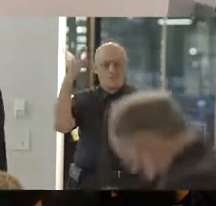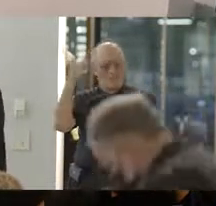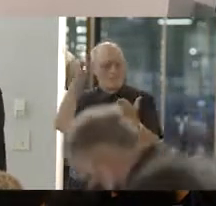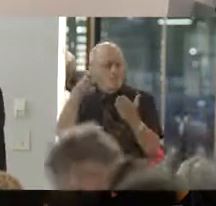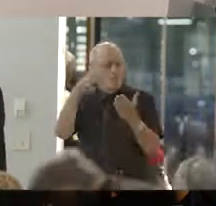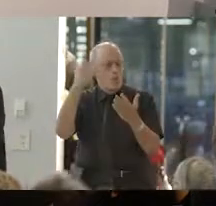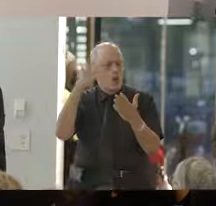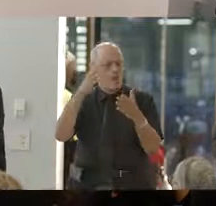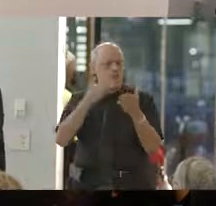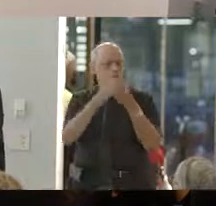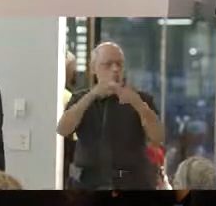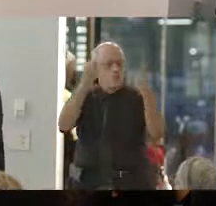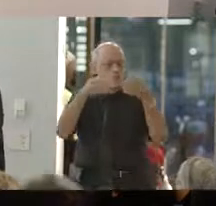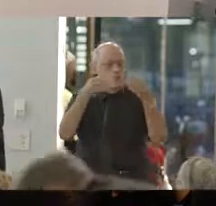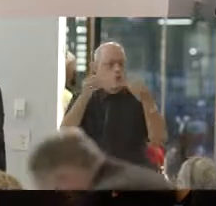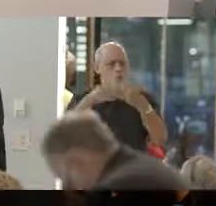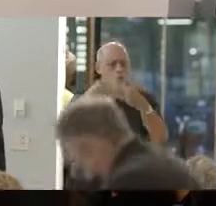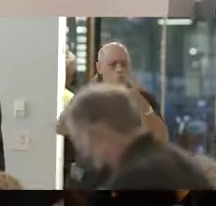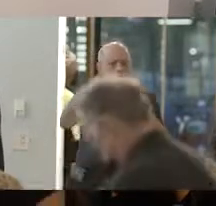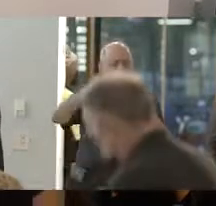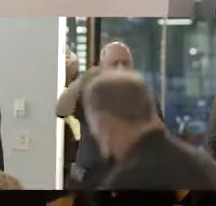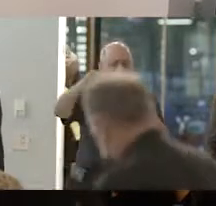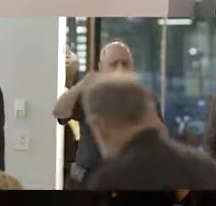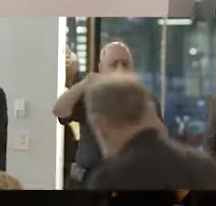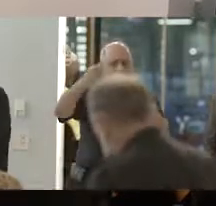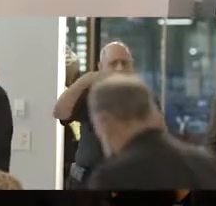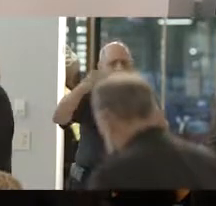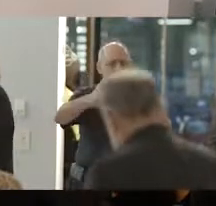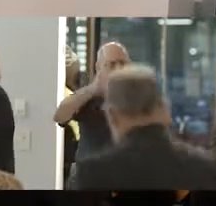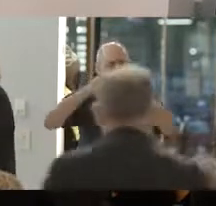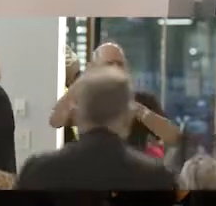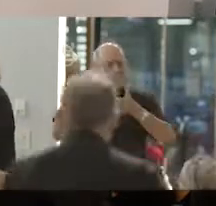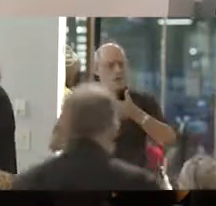we're moving the ferry terminal north versus south.